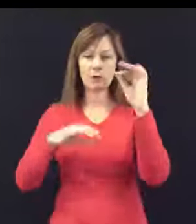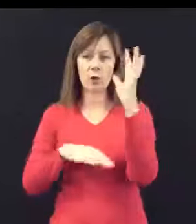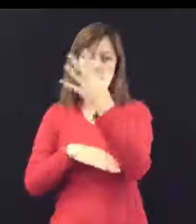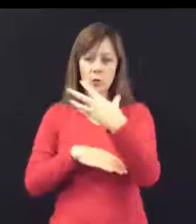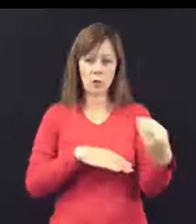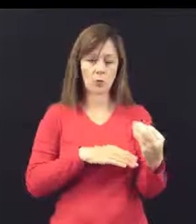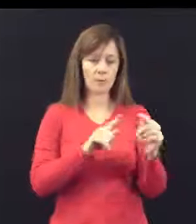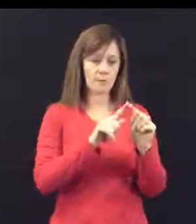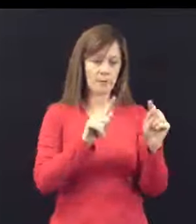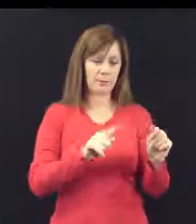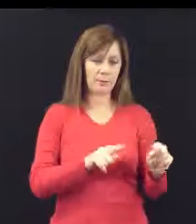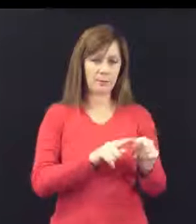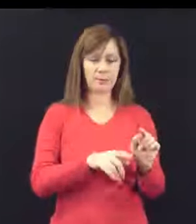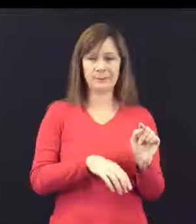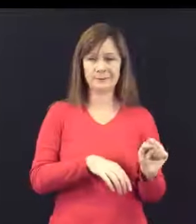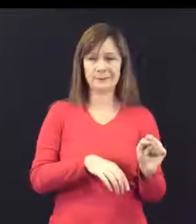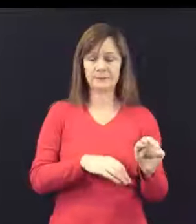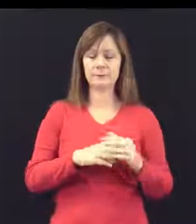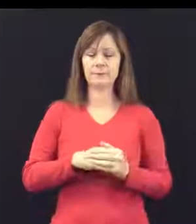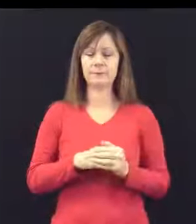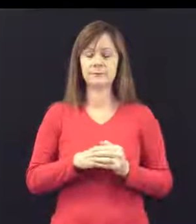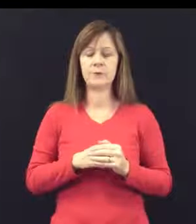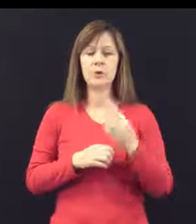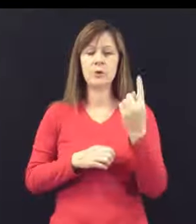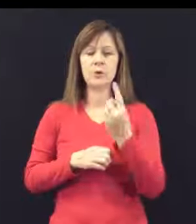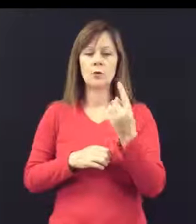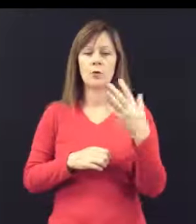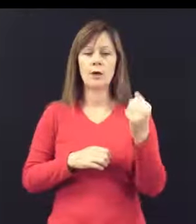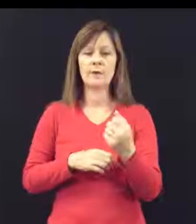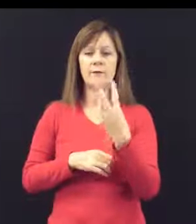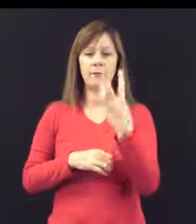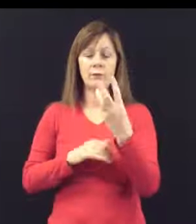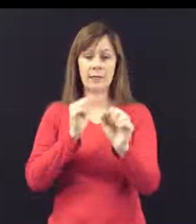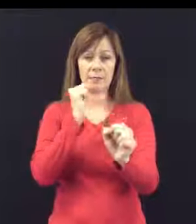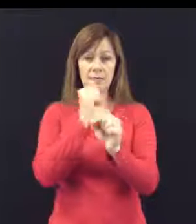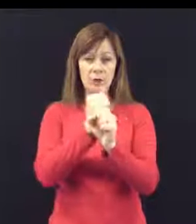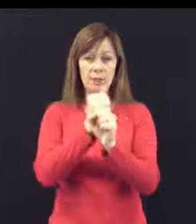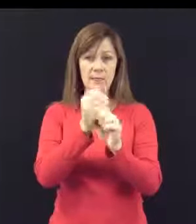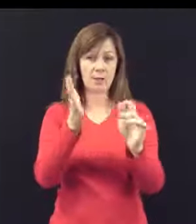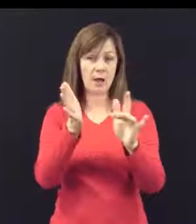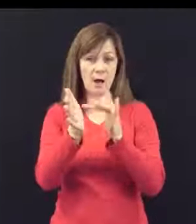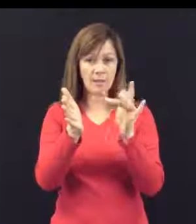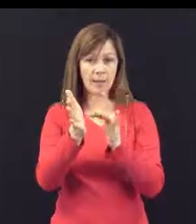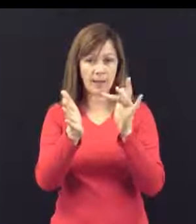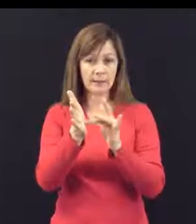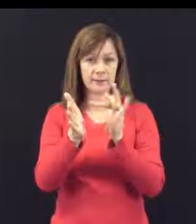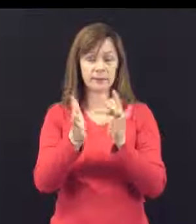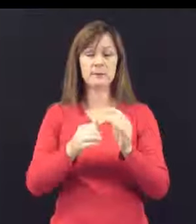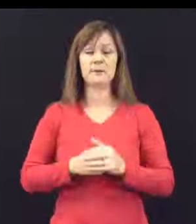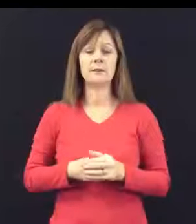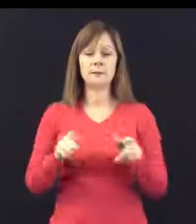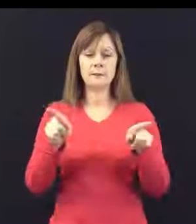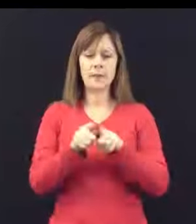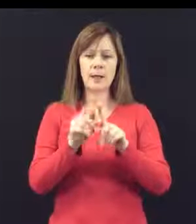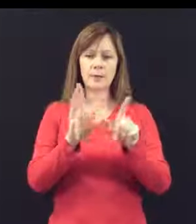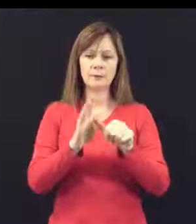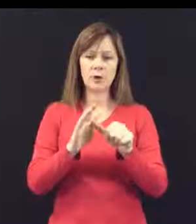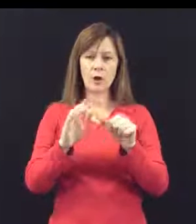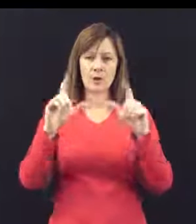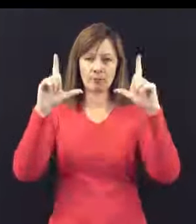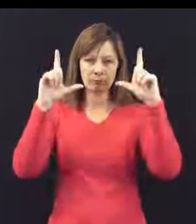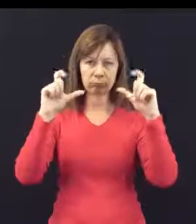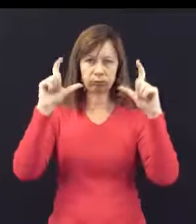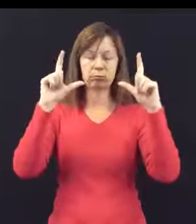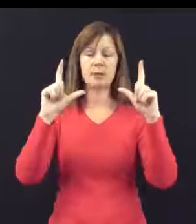iris and the picture animating down to the camera roll button, ready for you to review if you choose. For those of you with the 3G version of the